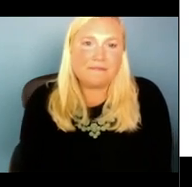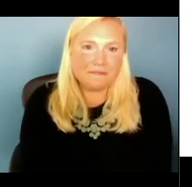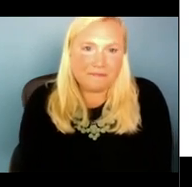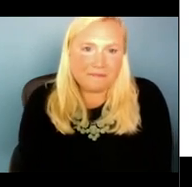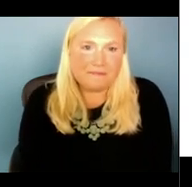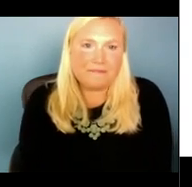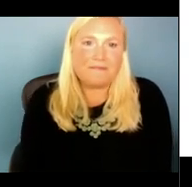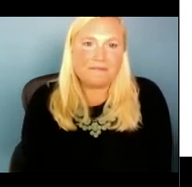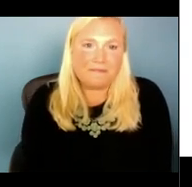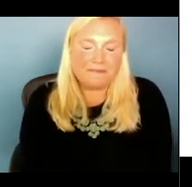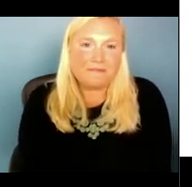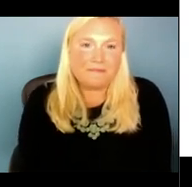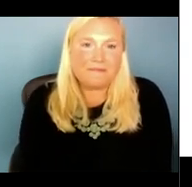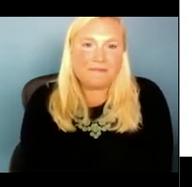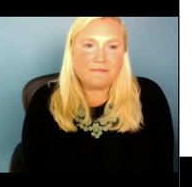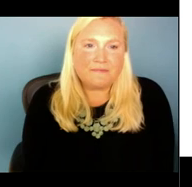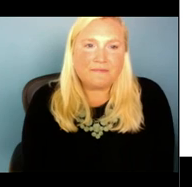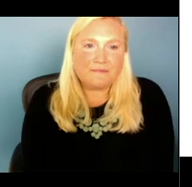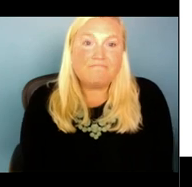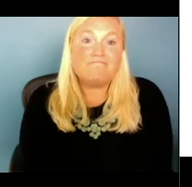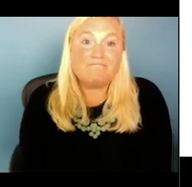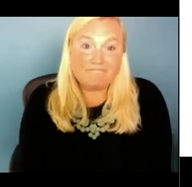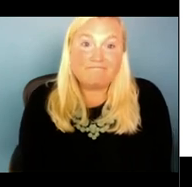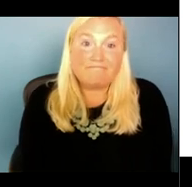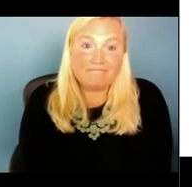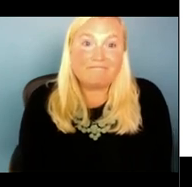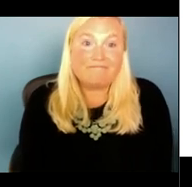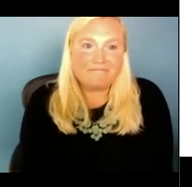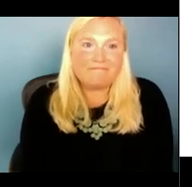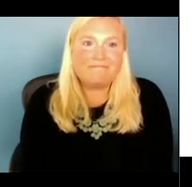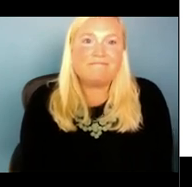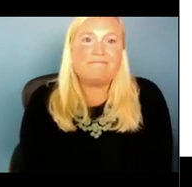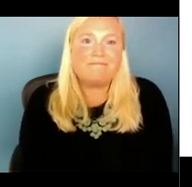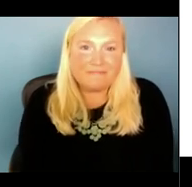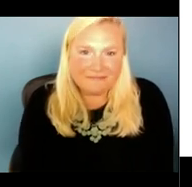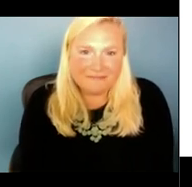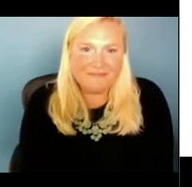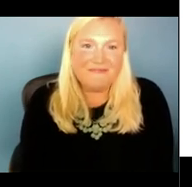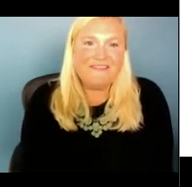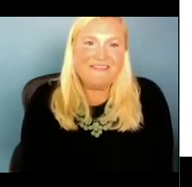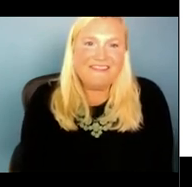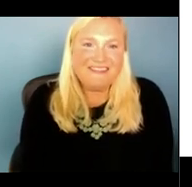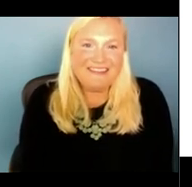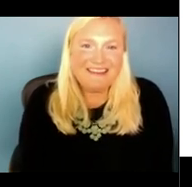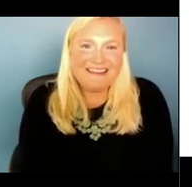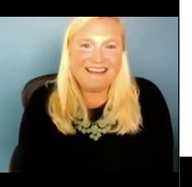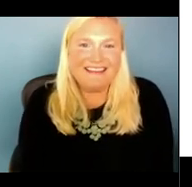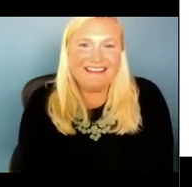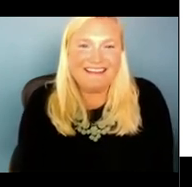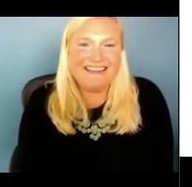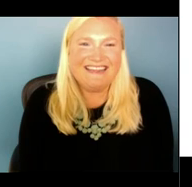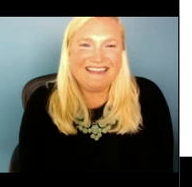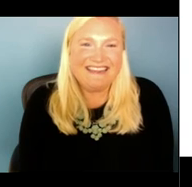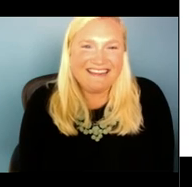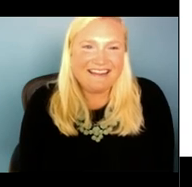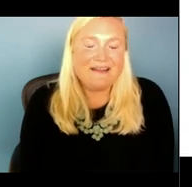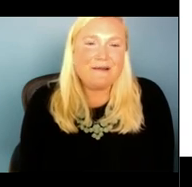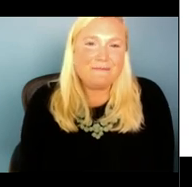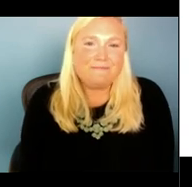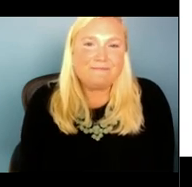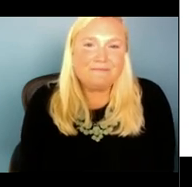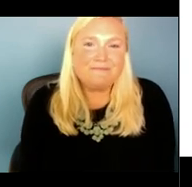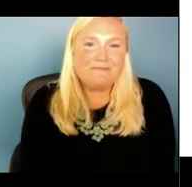control, like you're walking out of your front door and there's black ice and you can't get your footing. Yeah. Yeah. Yeah.